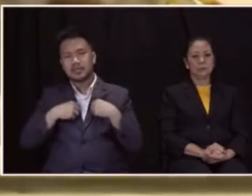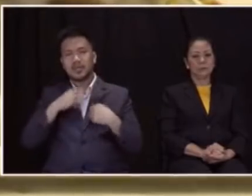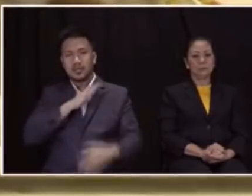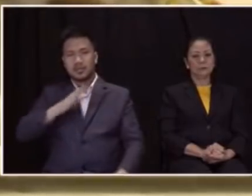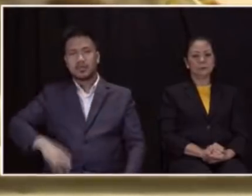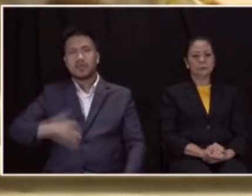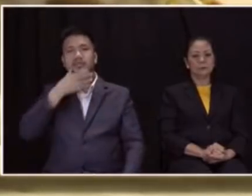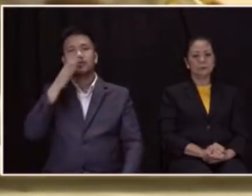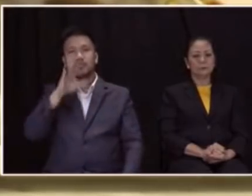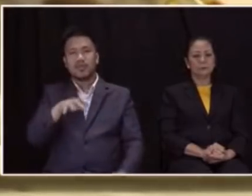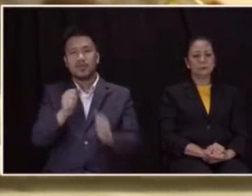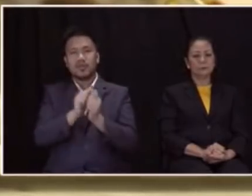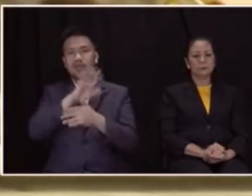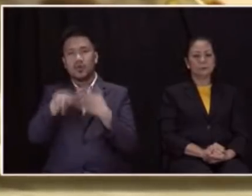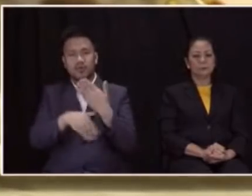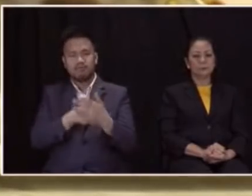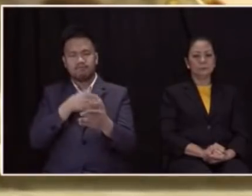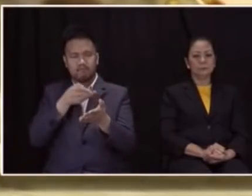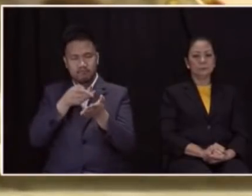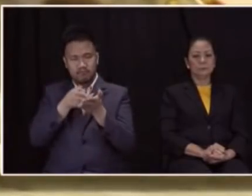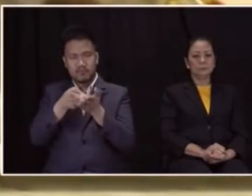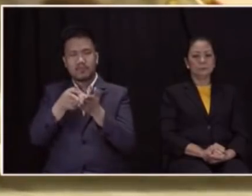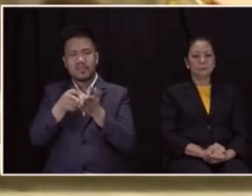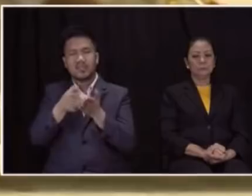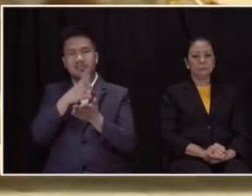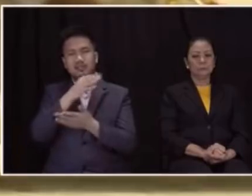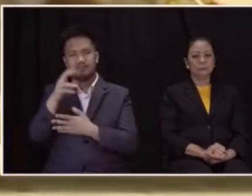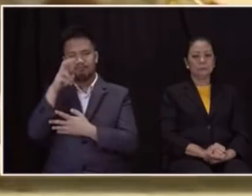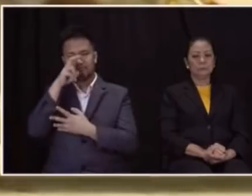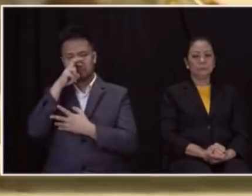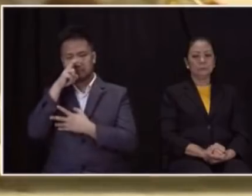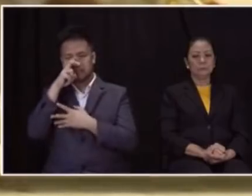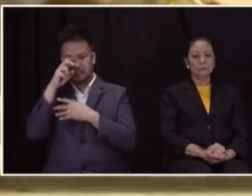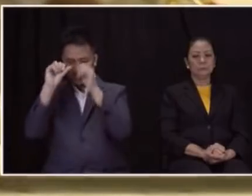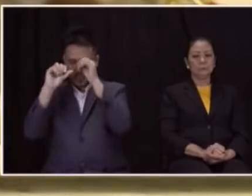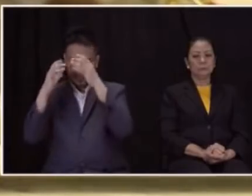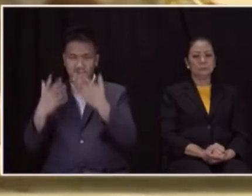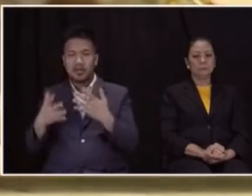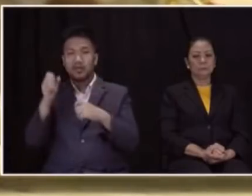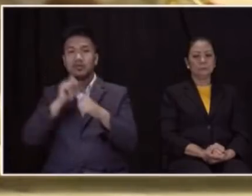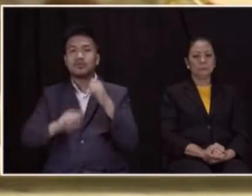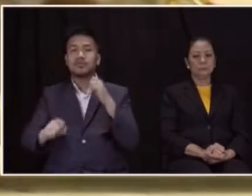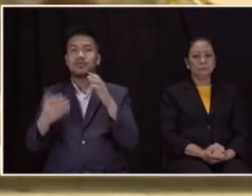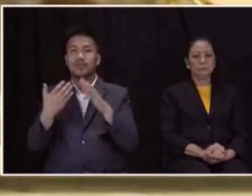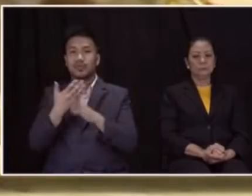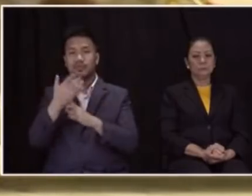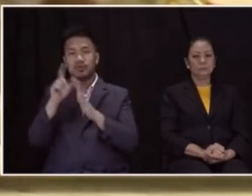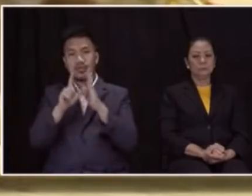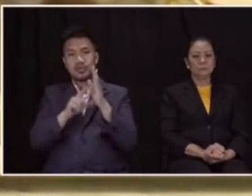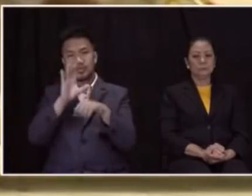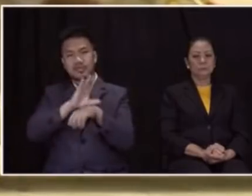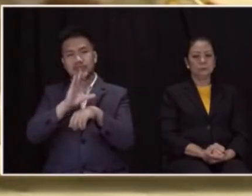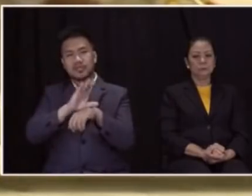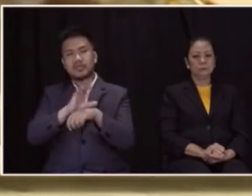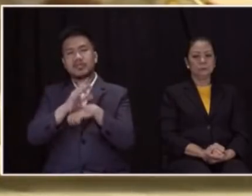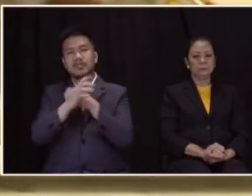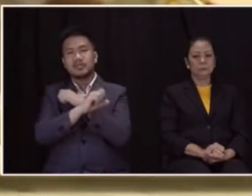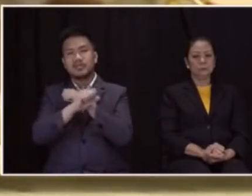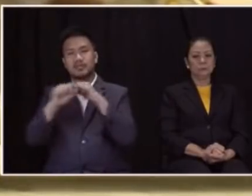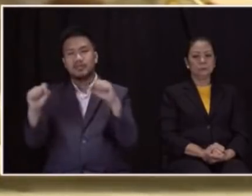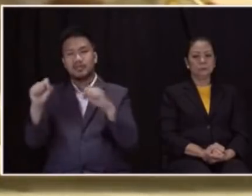all diligence, so that through them the good of the Church and the salvation of souls may be